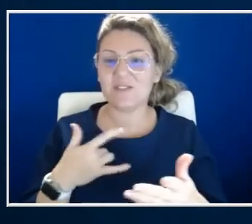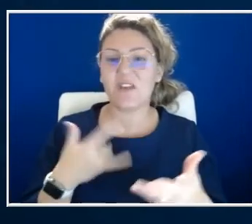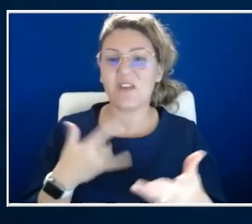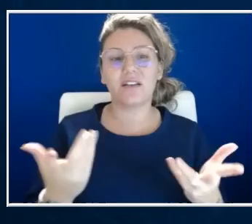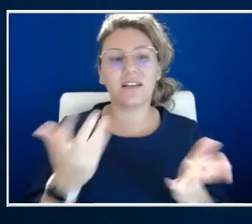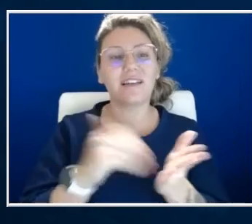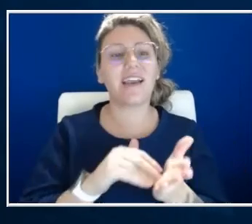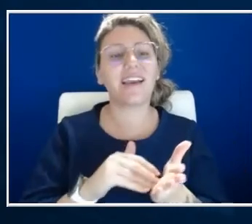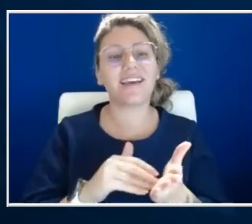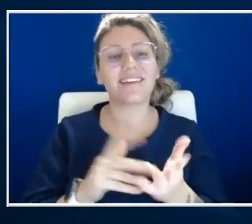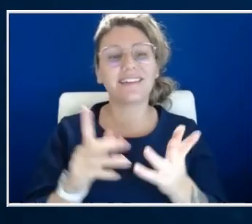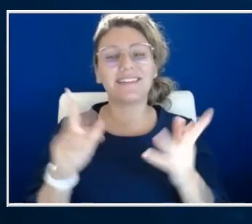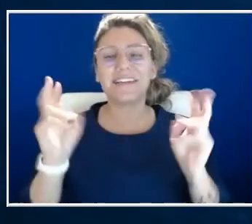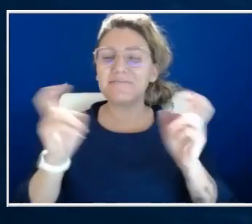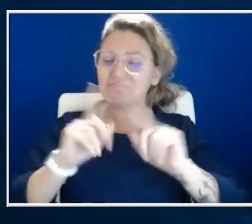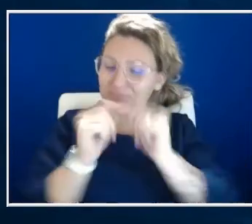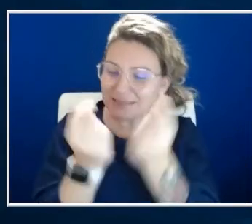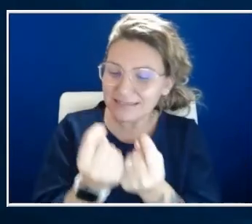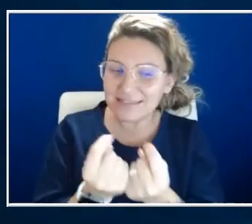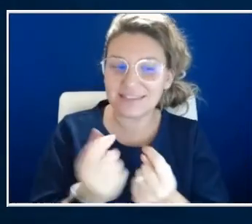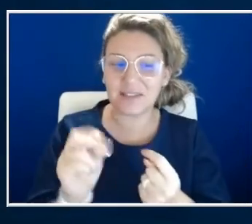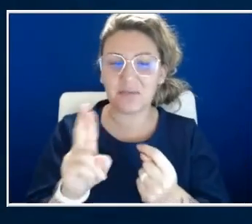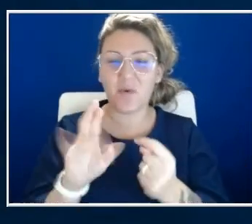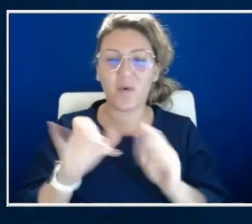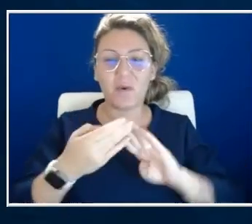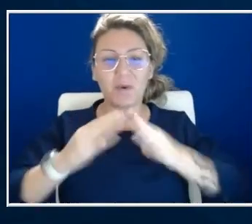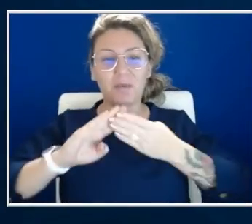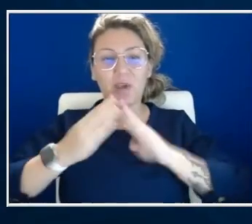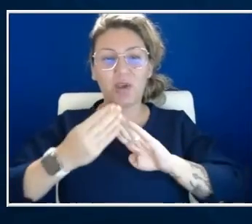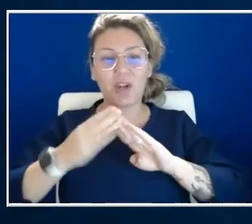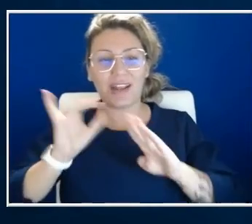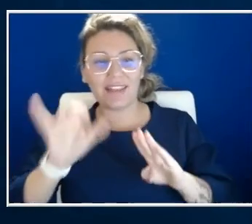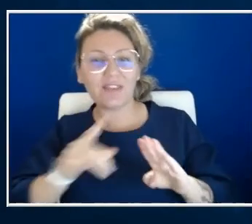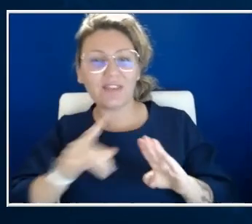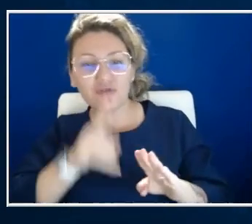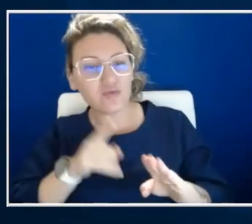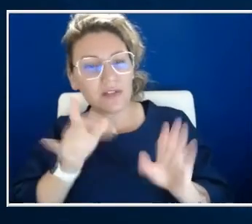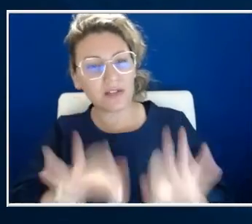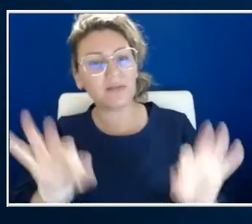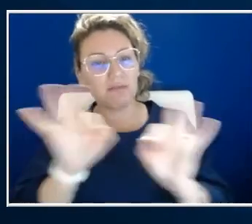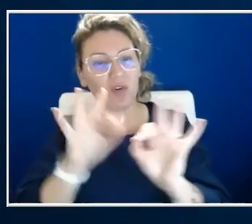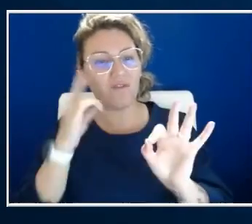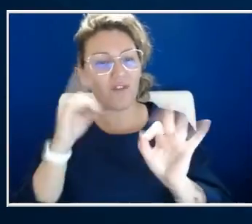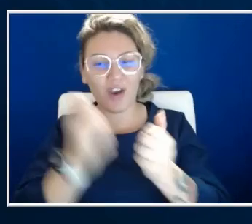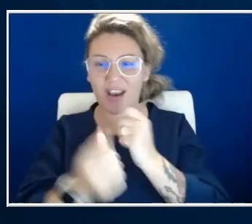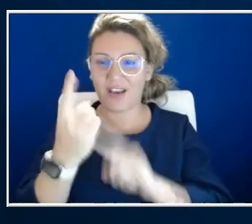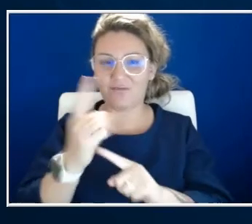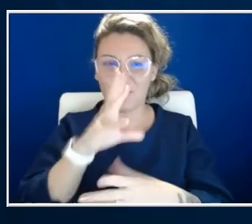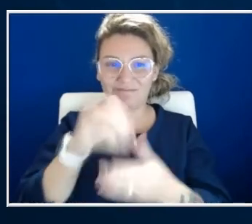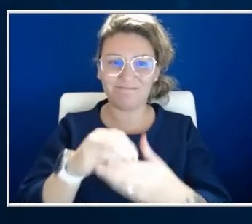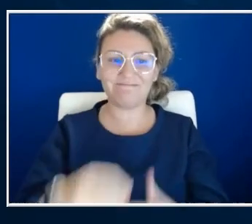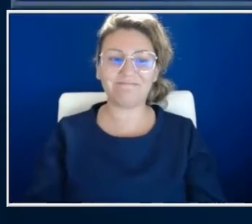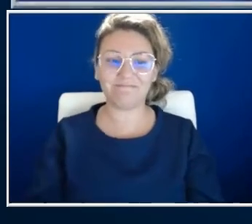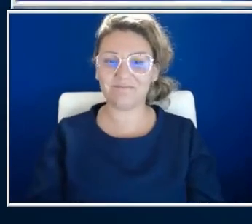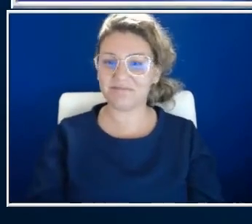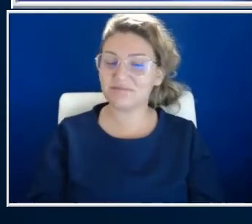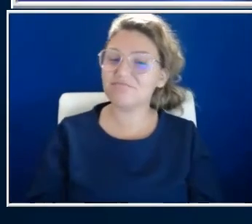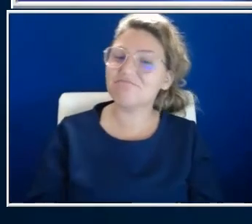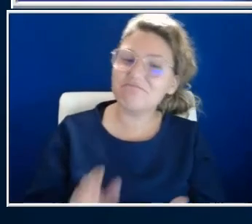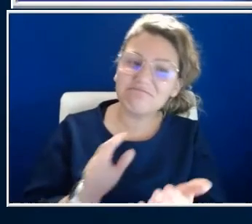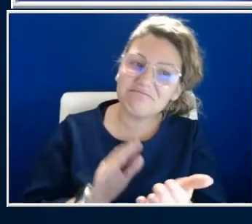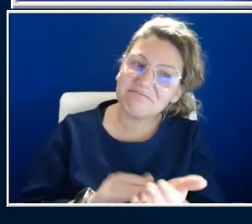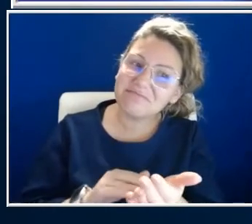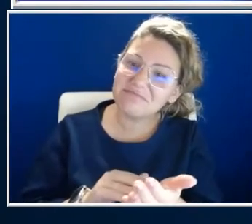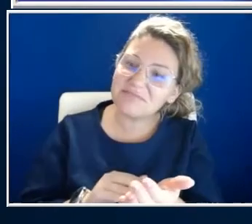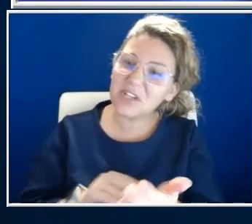as that team or, again, that community. And that was really important for everybody that was involved. Dr. Kumer, final thoughts